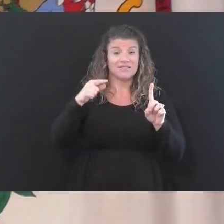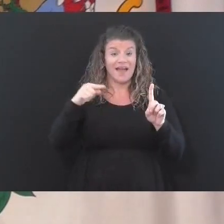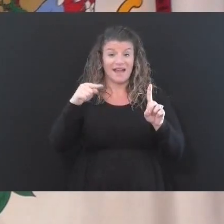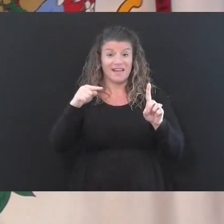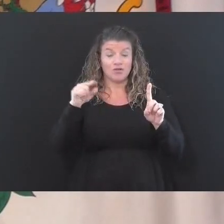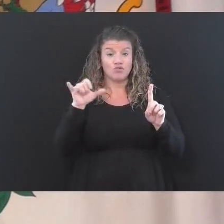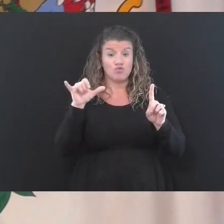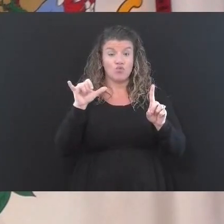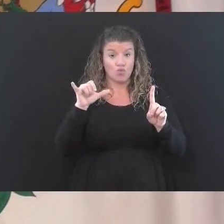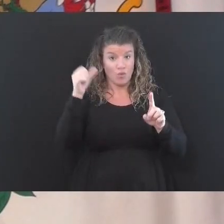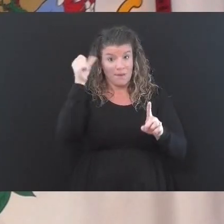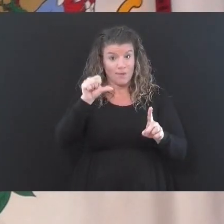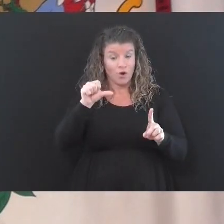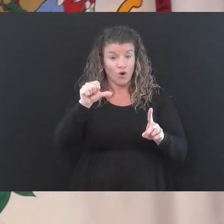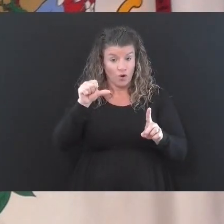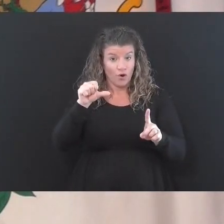this: